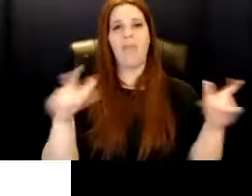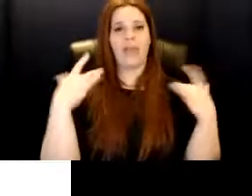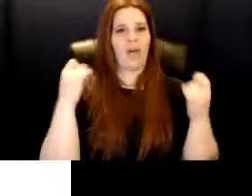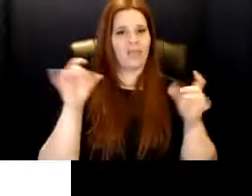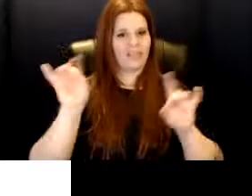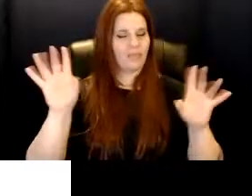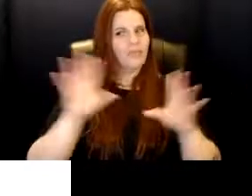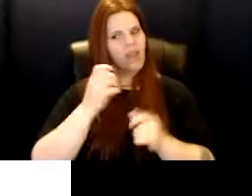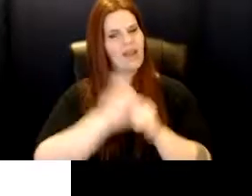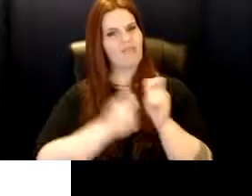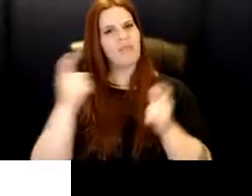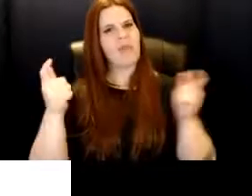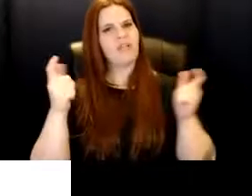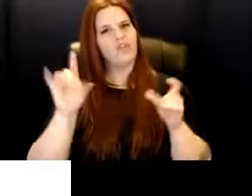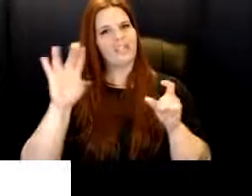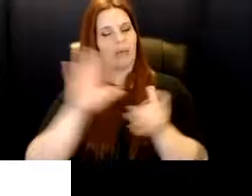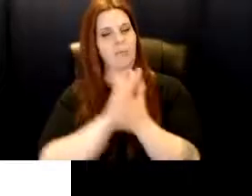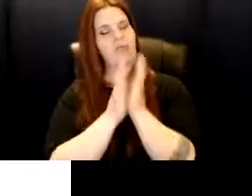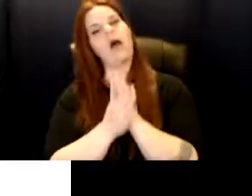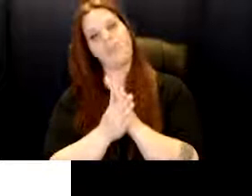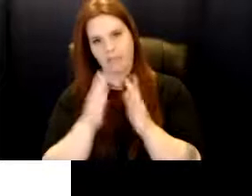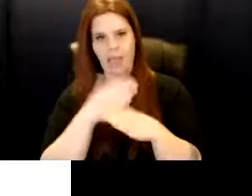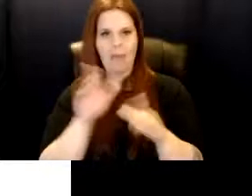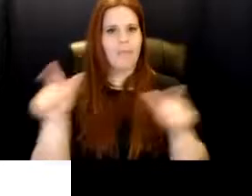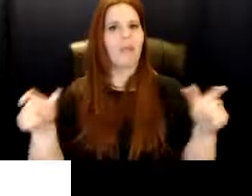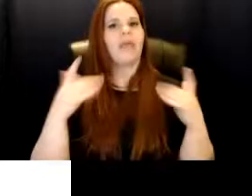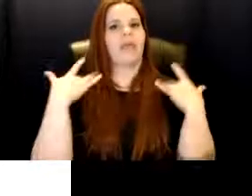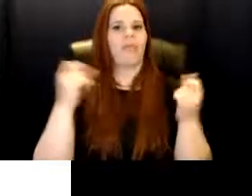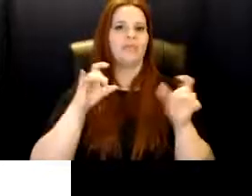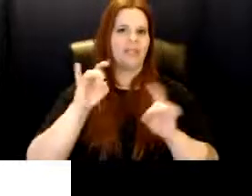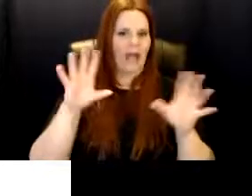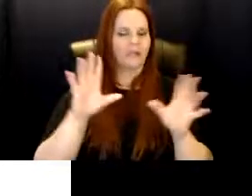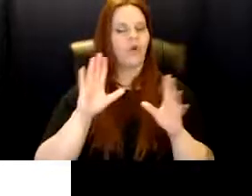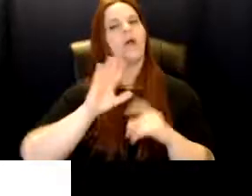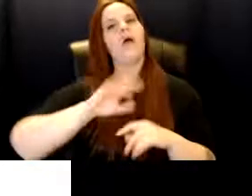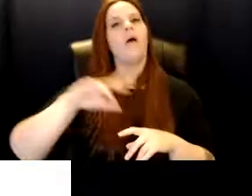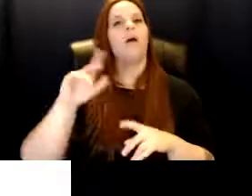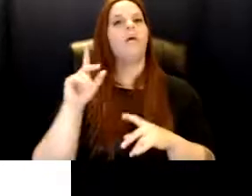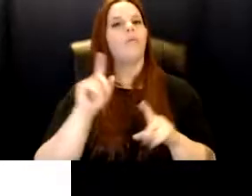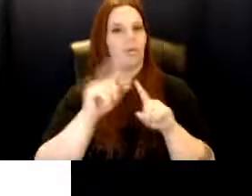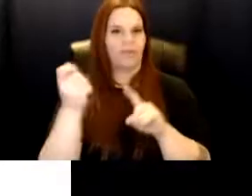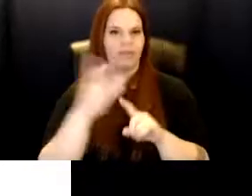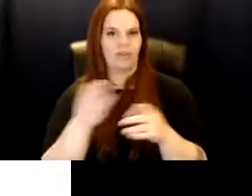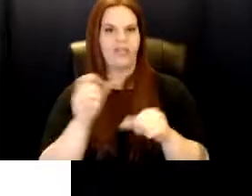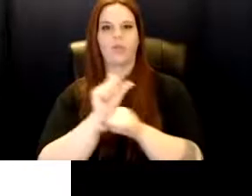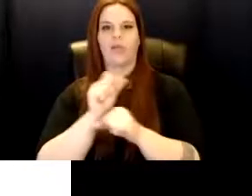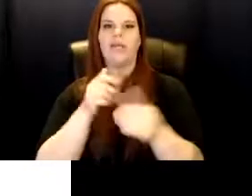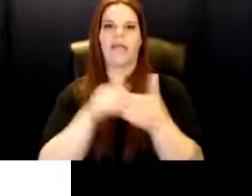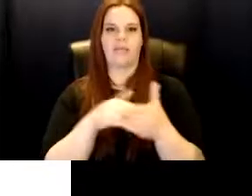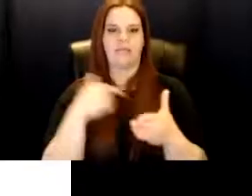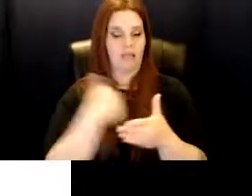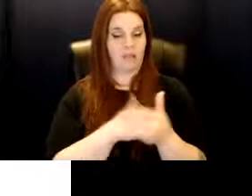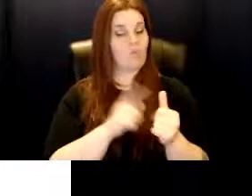every major disaster becomes a public health disaster, but we have several things going against us. One is, of course,